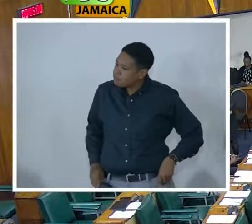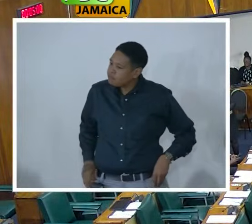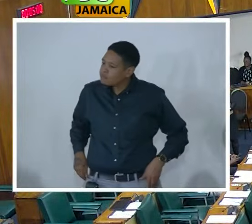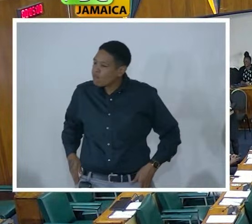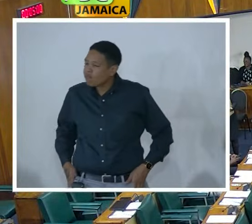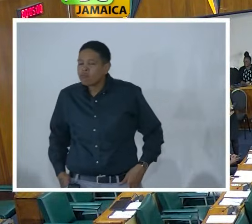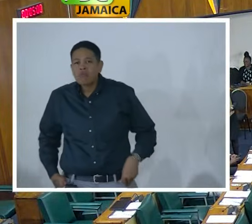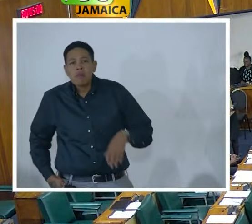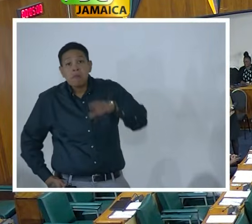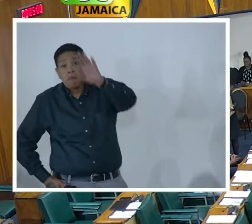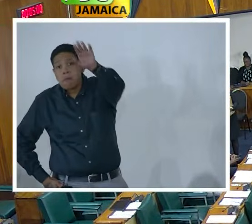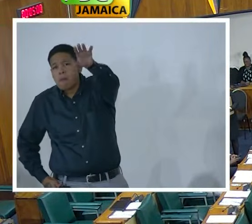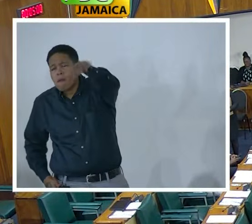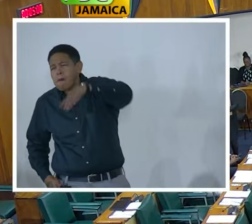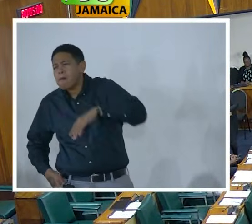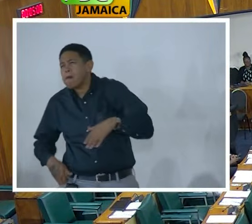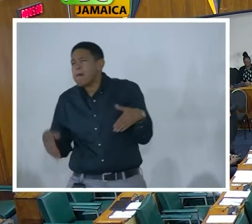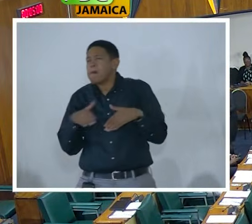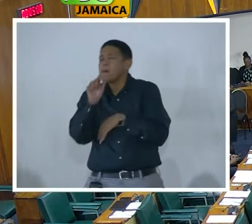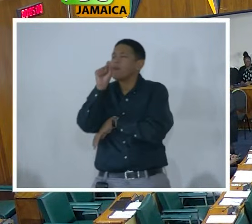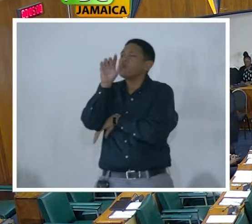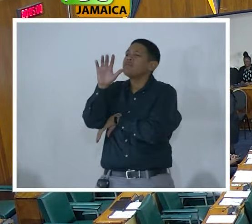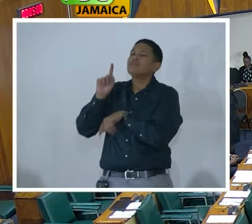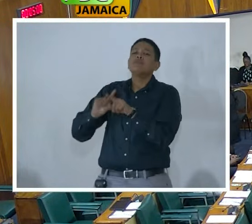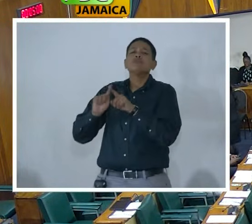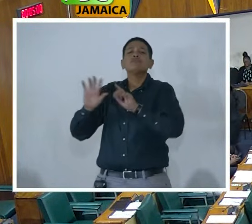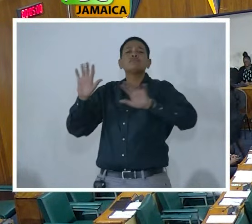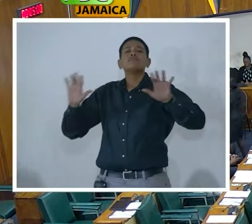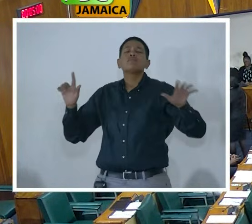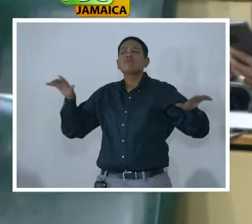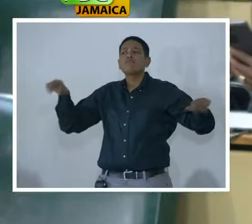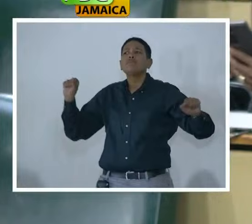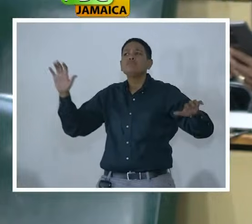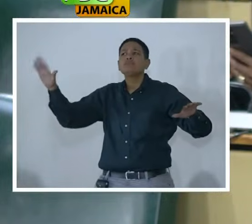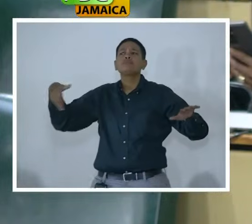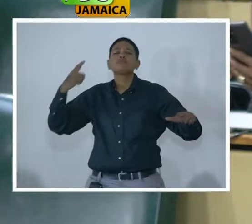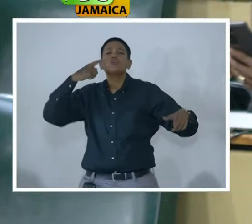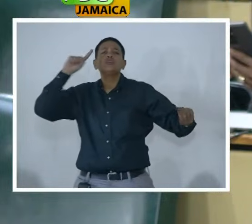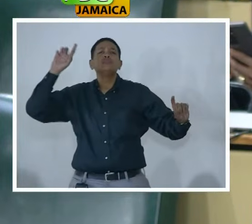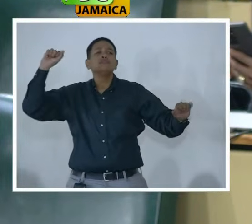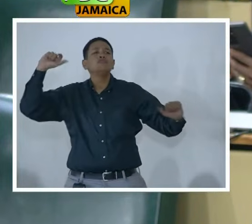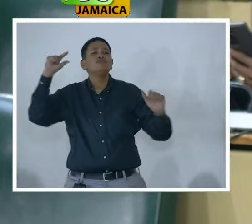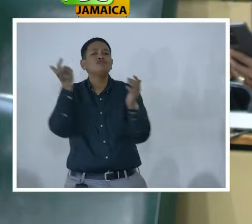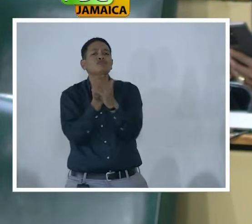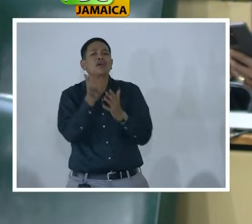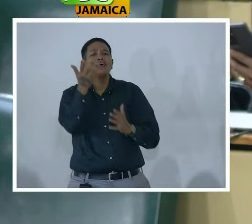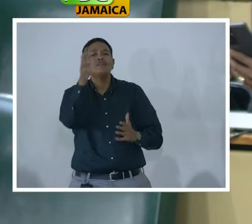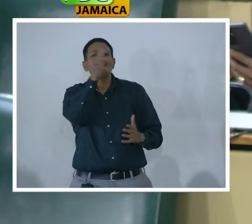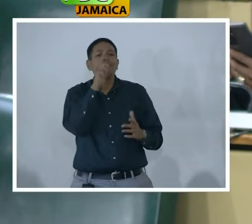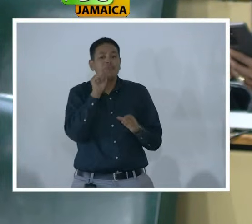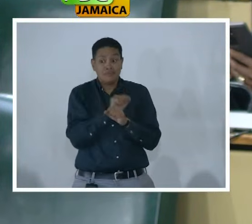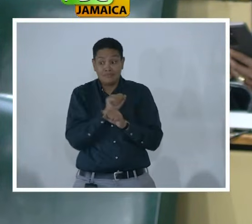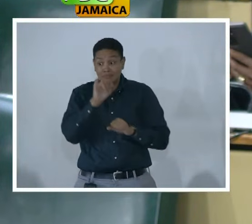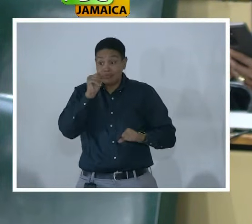An initial group of 25 entities that have successfully graduated from the JBDC's